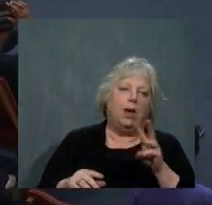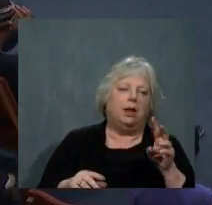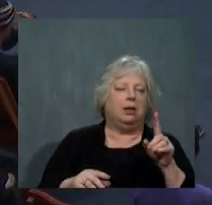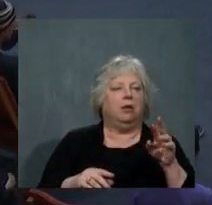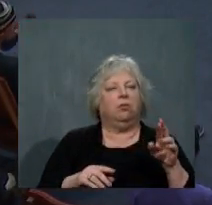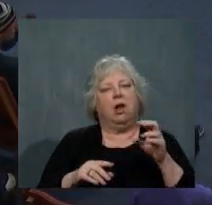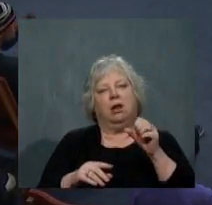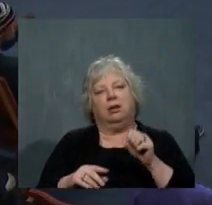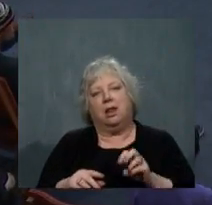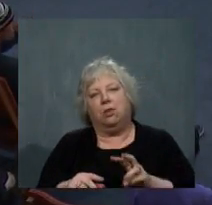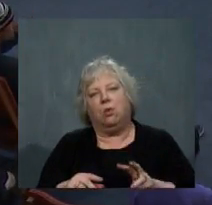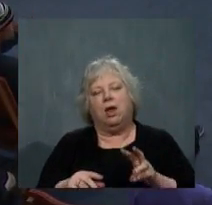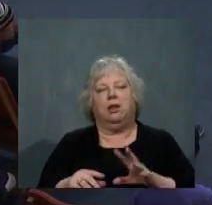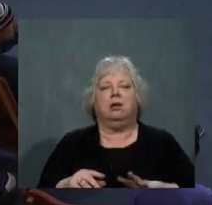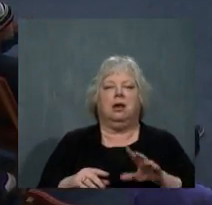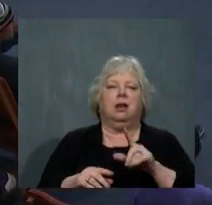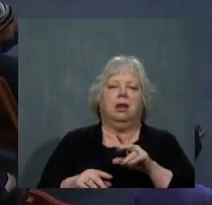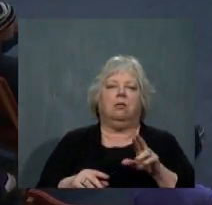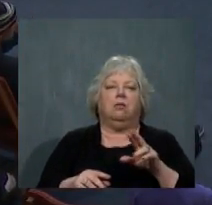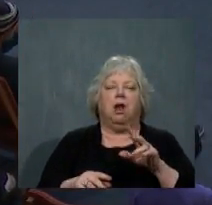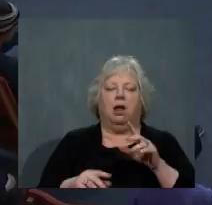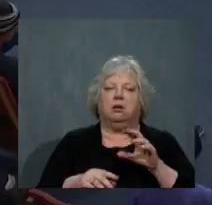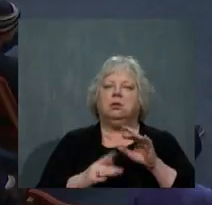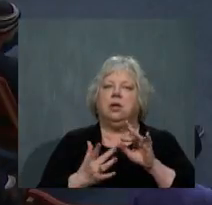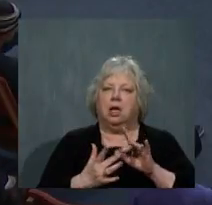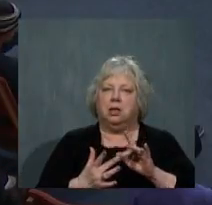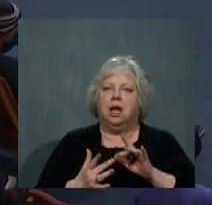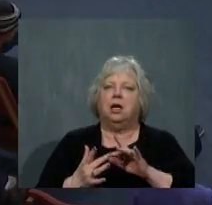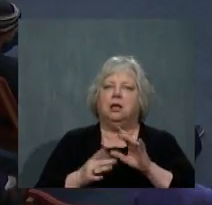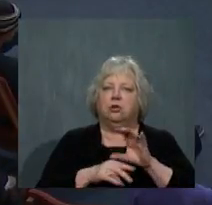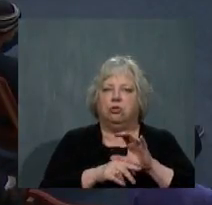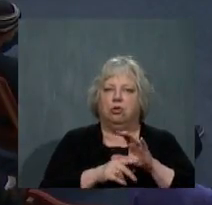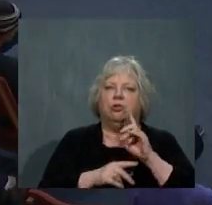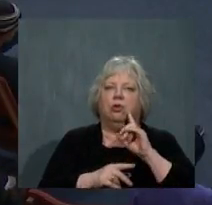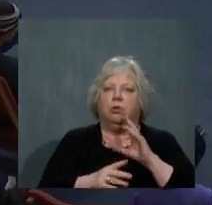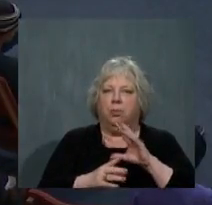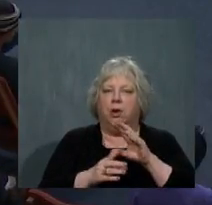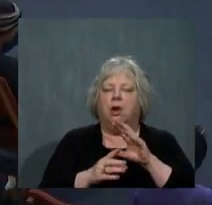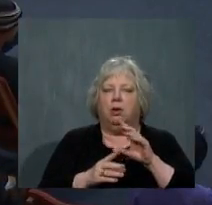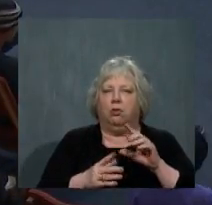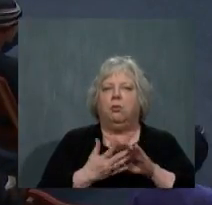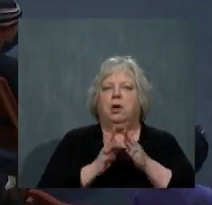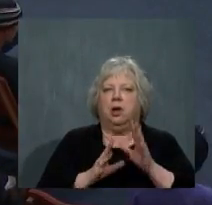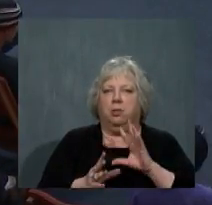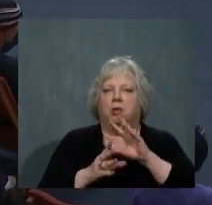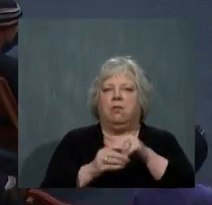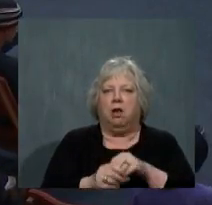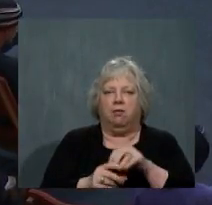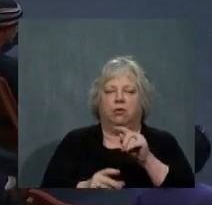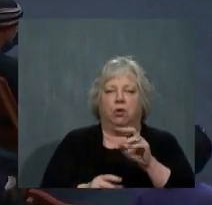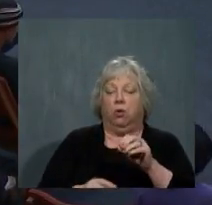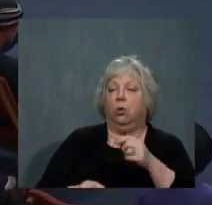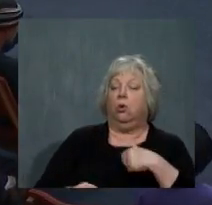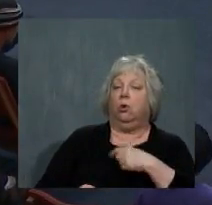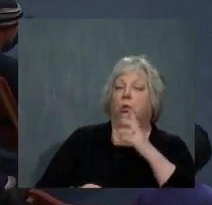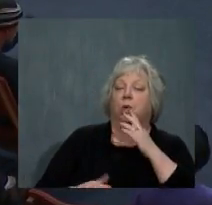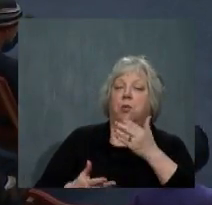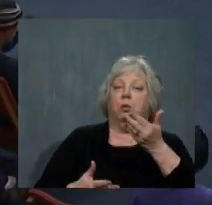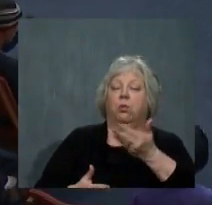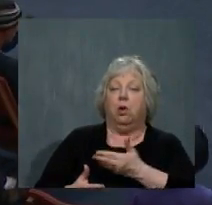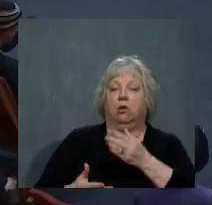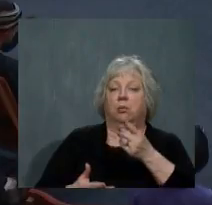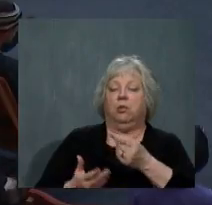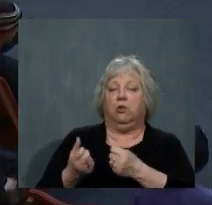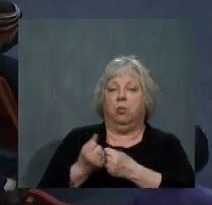that would be interested in being part of this. I think we would welcome your help and support, and we'd love to have you